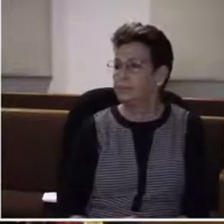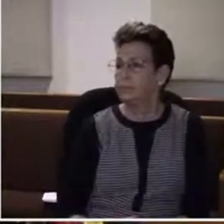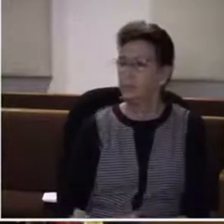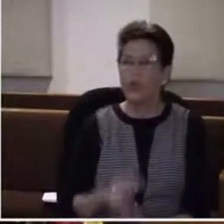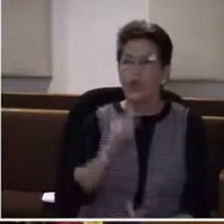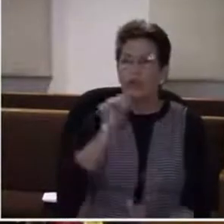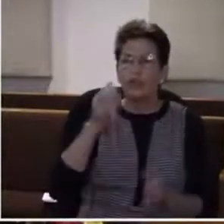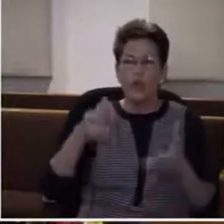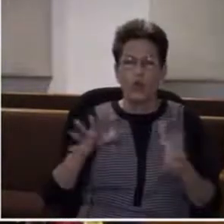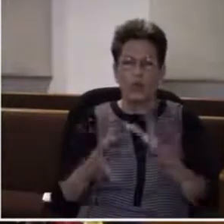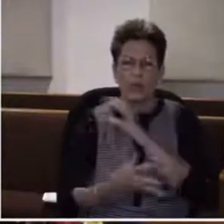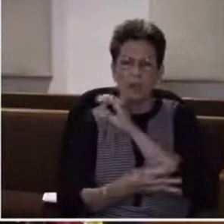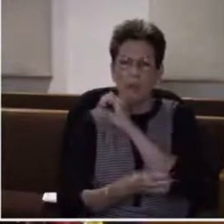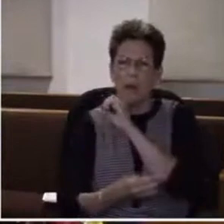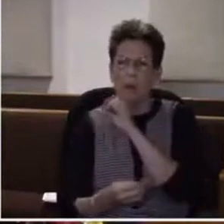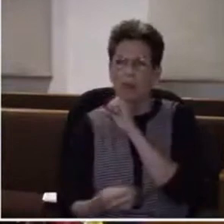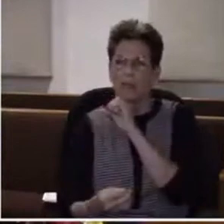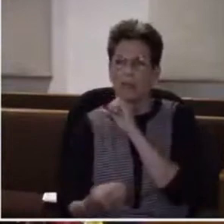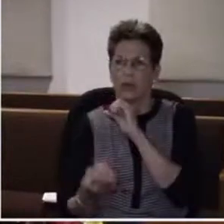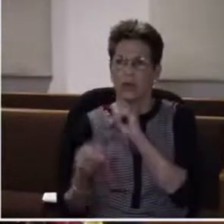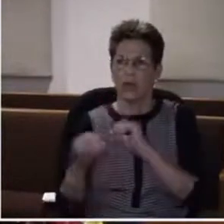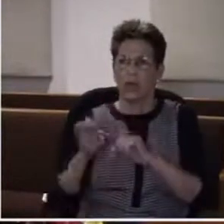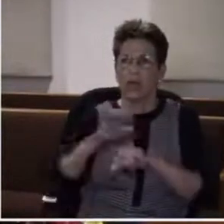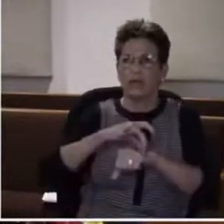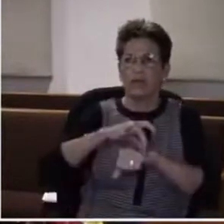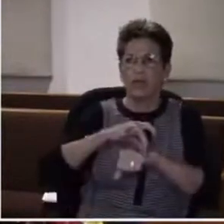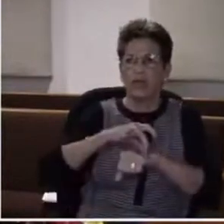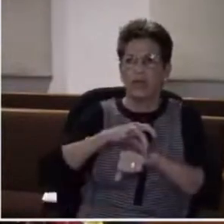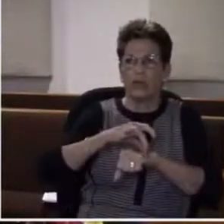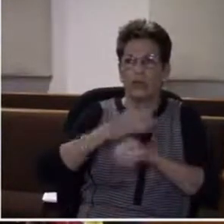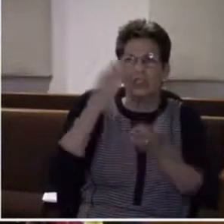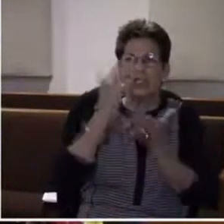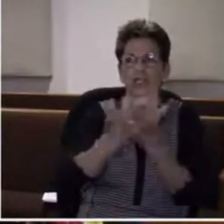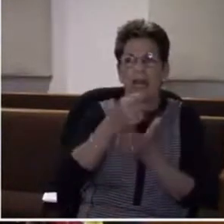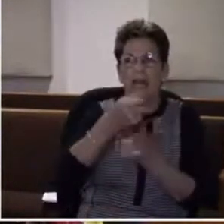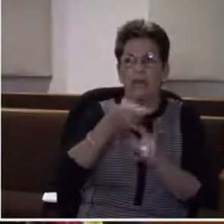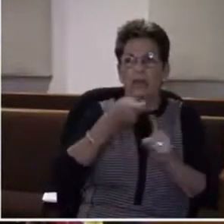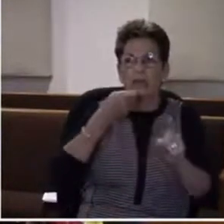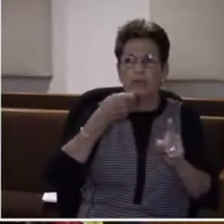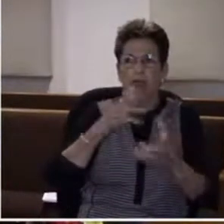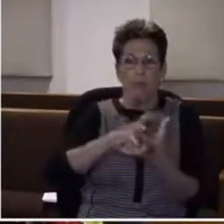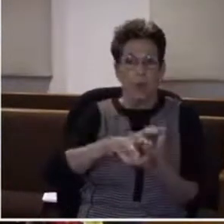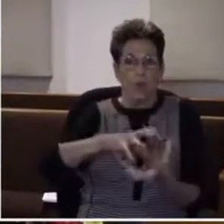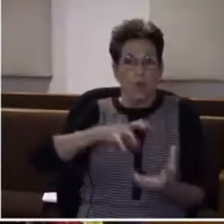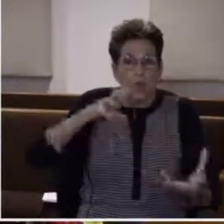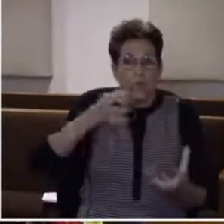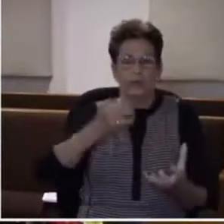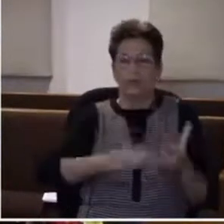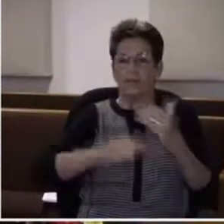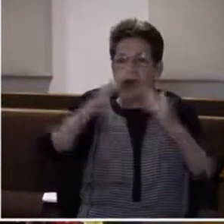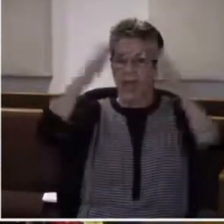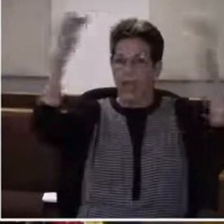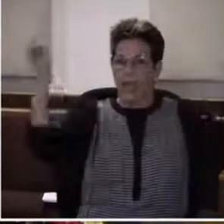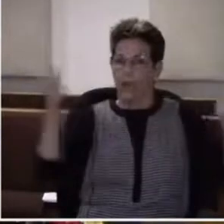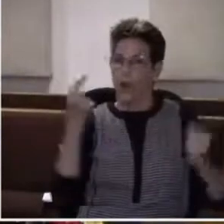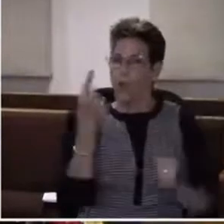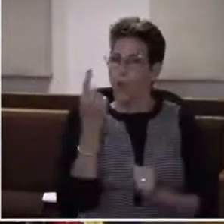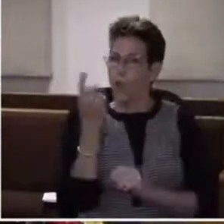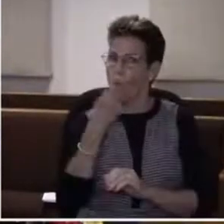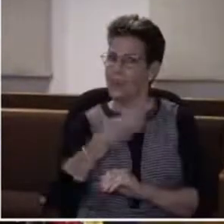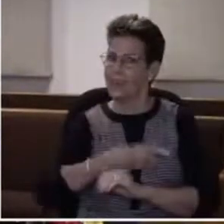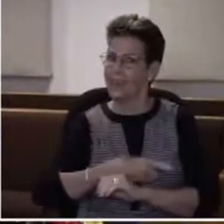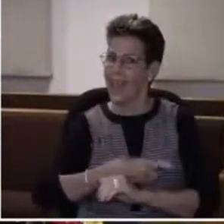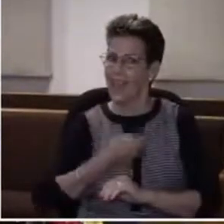that you buy your way into heaven, but in 1 Corinthians chapter 3, we're told that we're going to stand one day as believers at the judgment seat